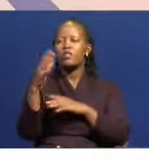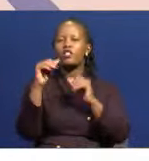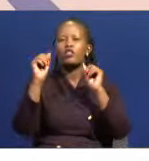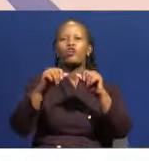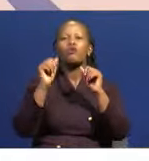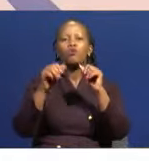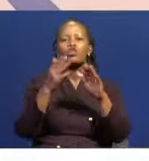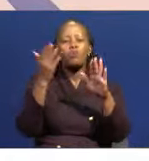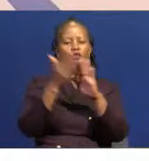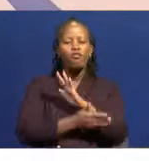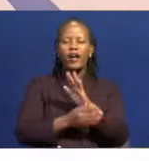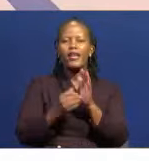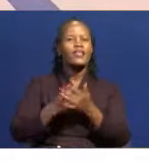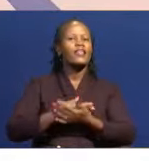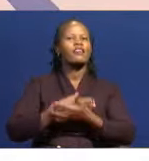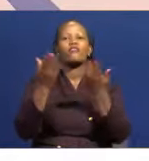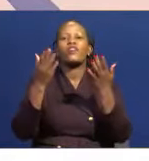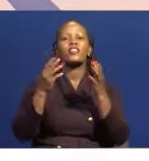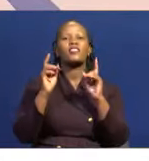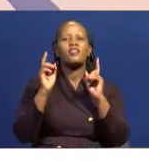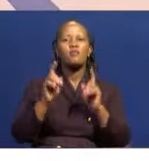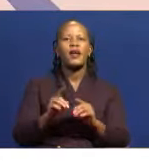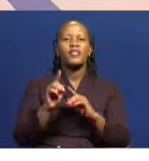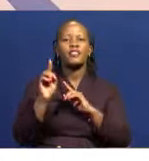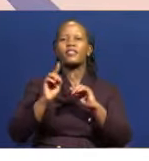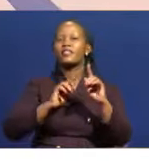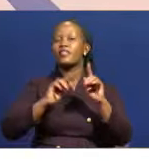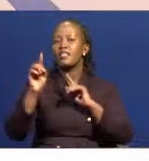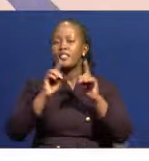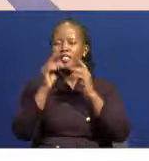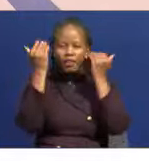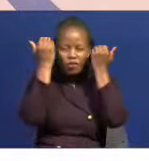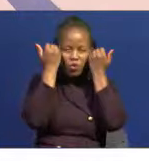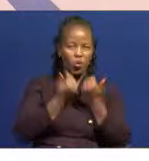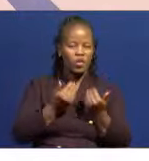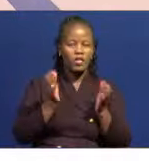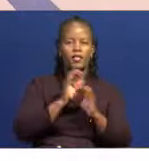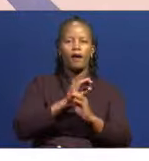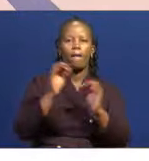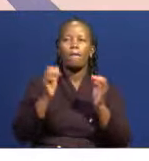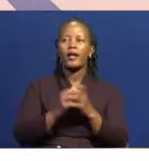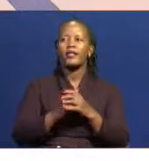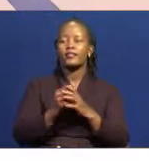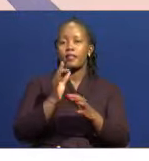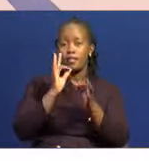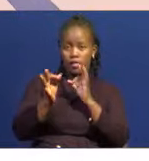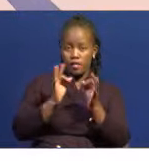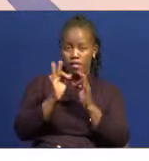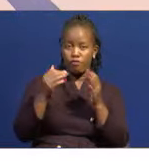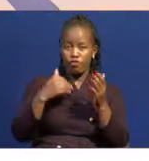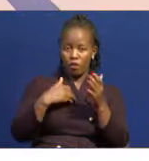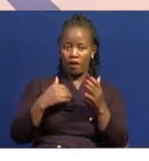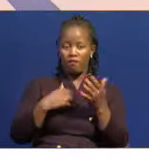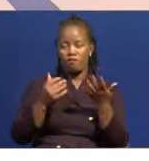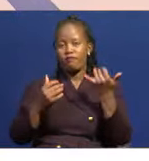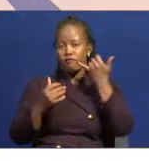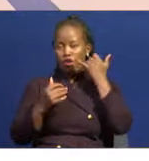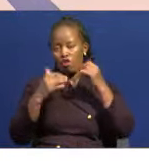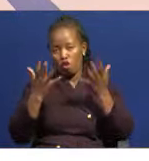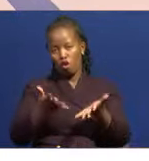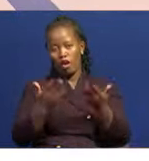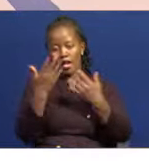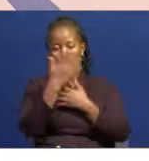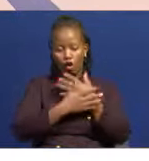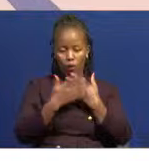from wherever they are. They do not have to travel to court. If you just have a device, you can